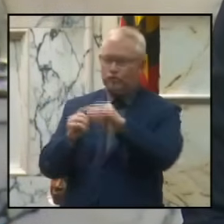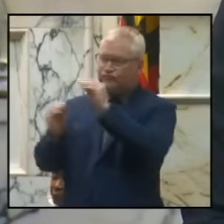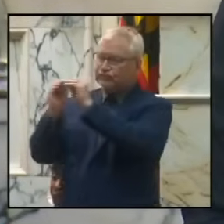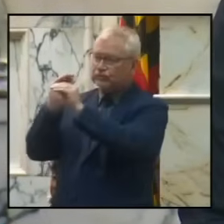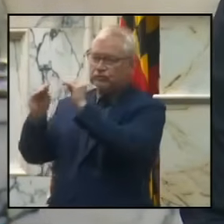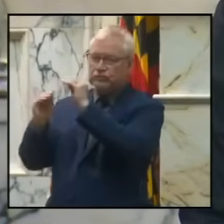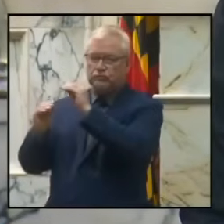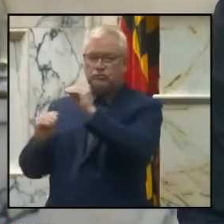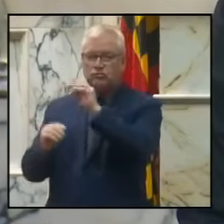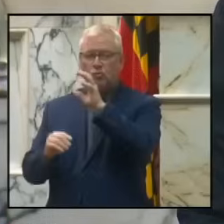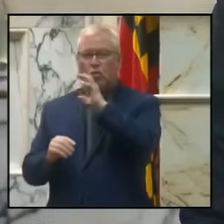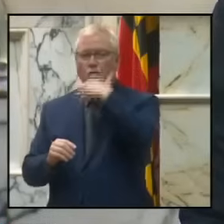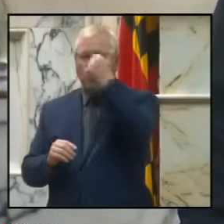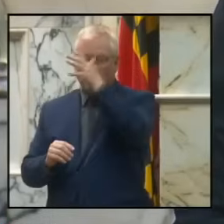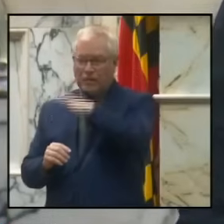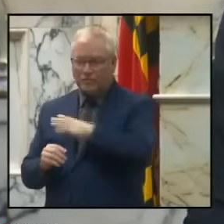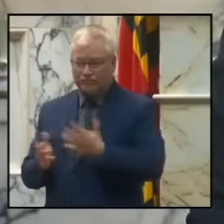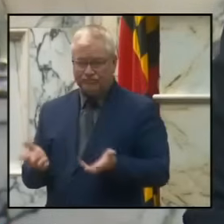Now, we've already started working